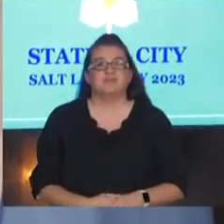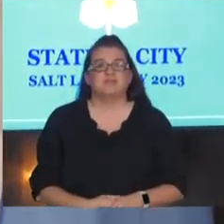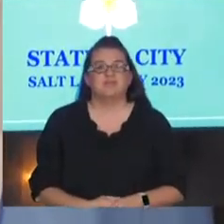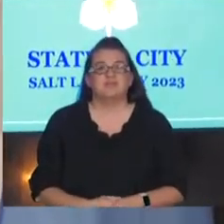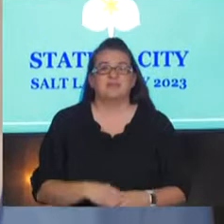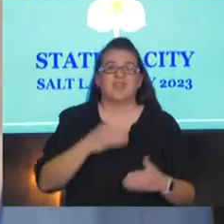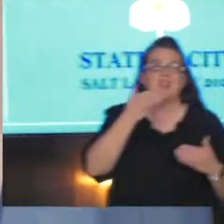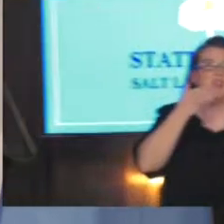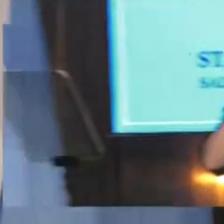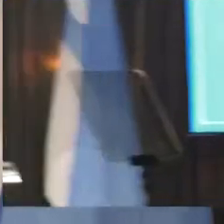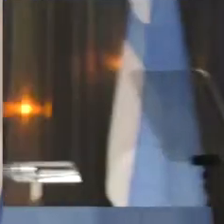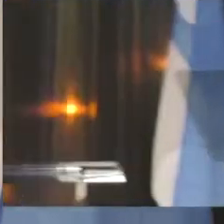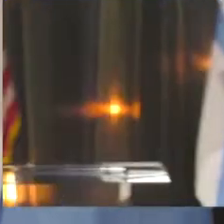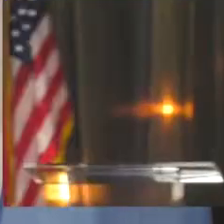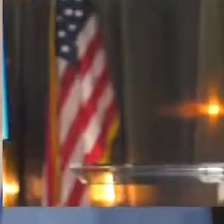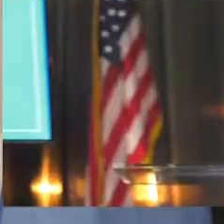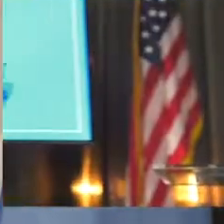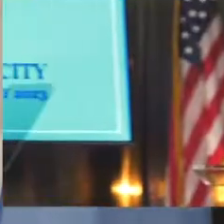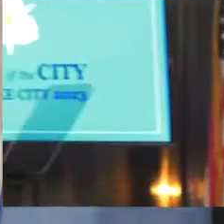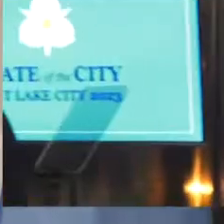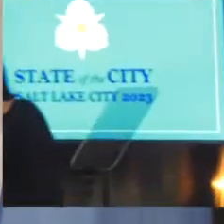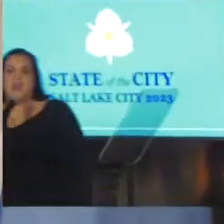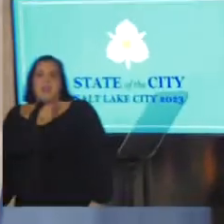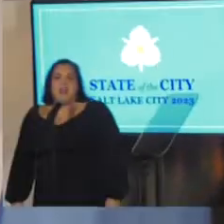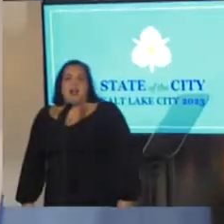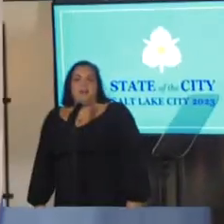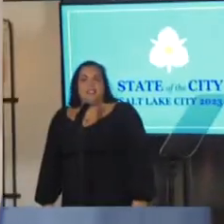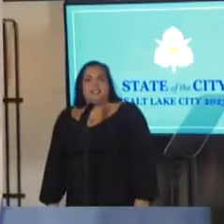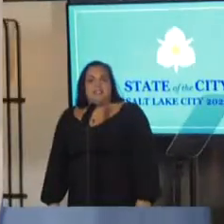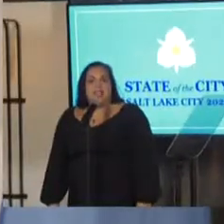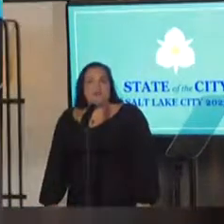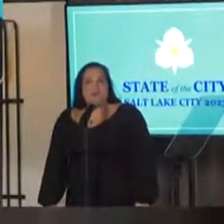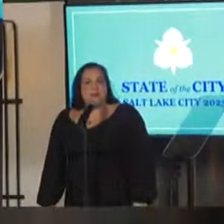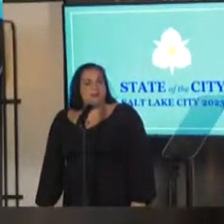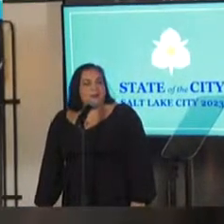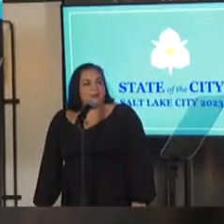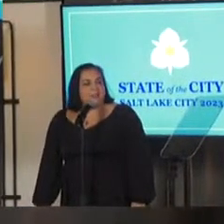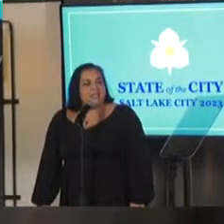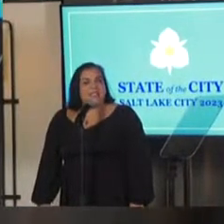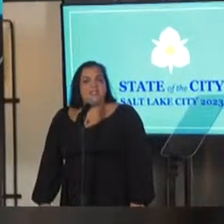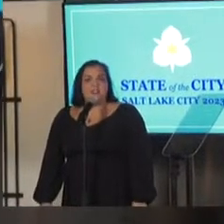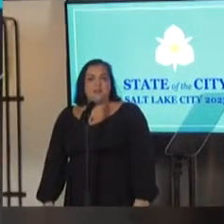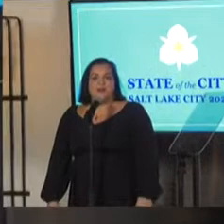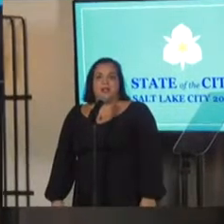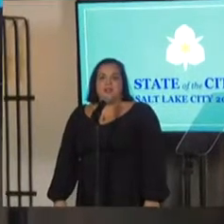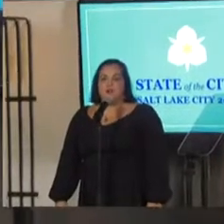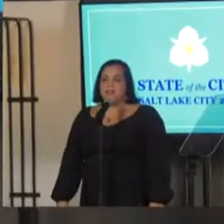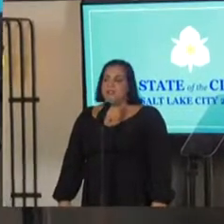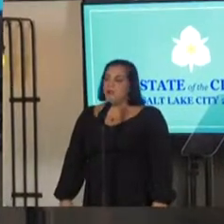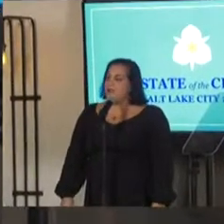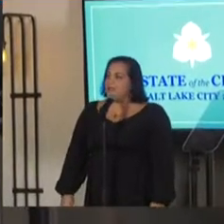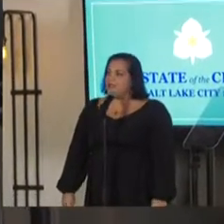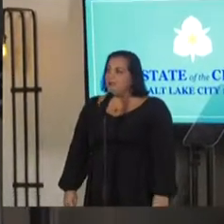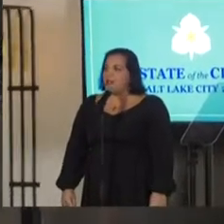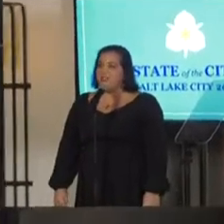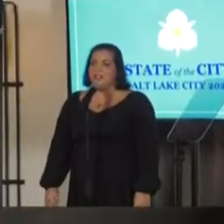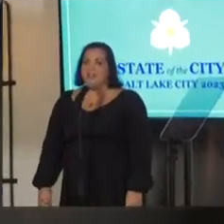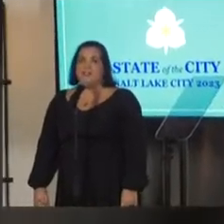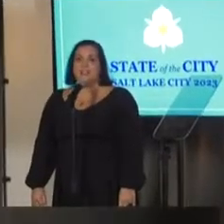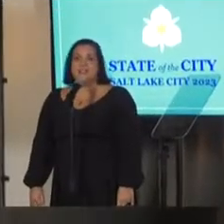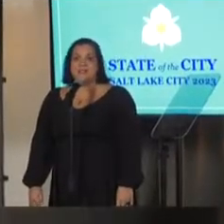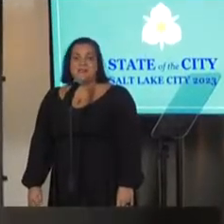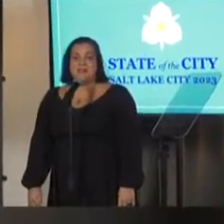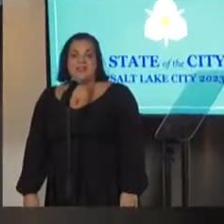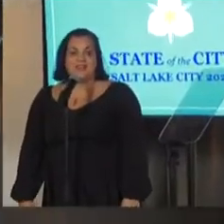Good evening. I am Victoria Petro. I am the City Council member representing District 1, which is the northwest quadrant